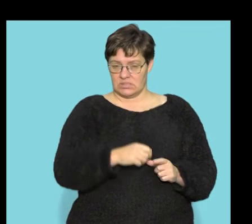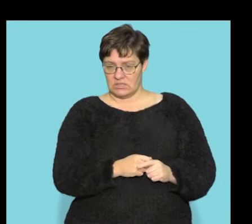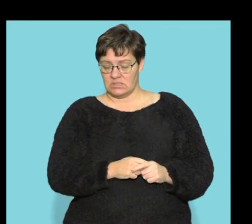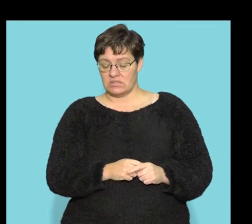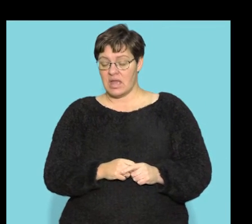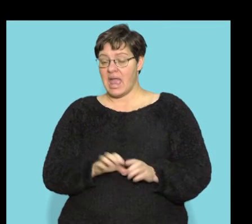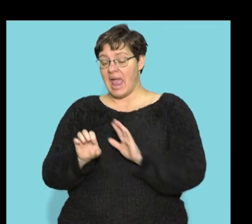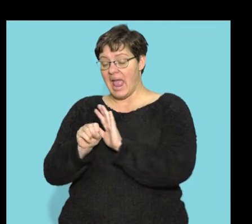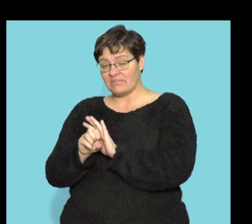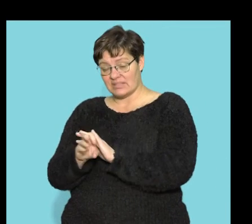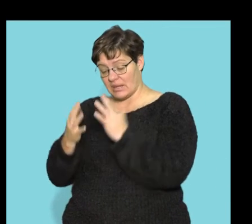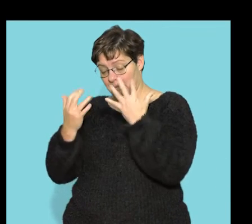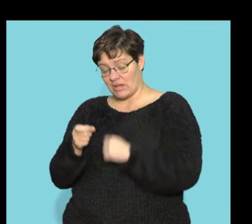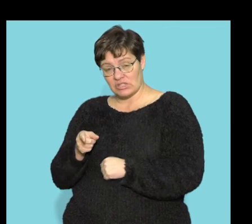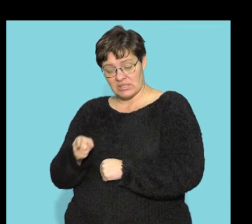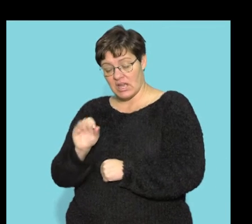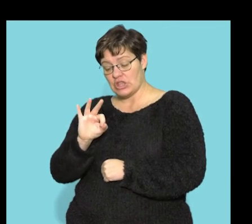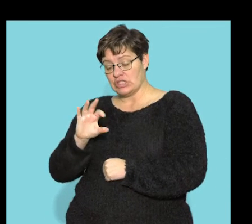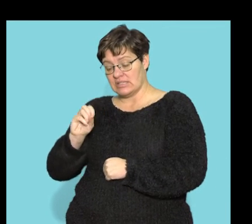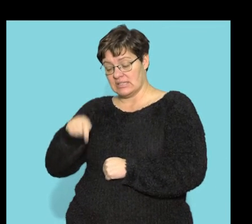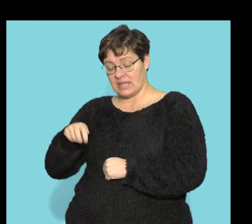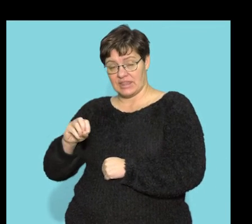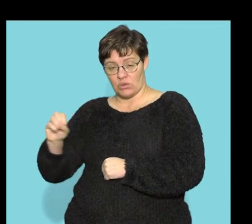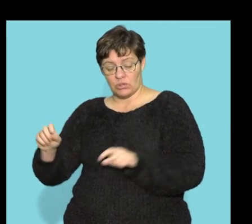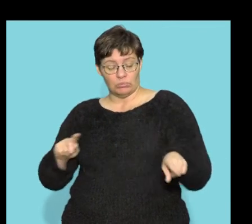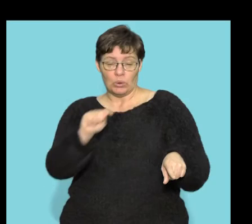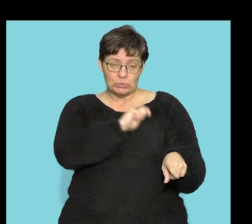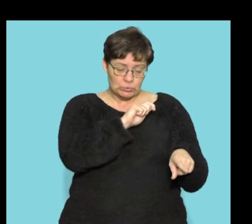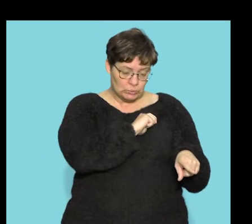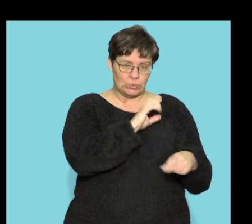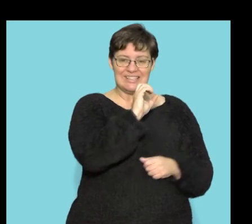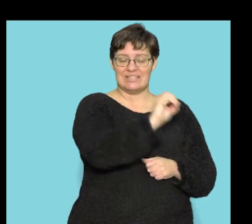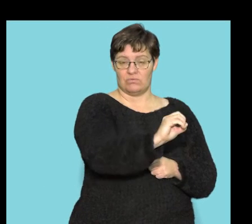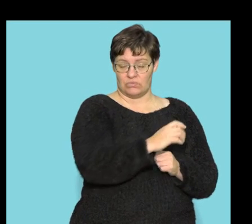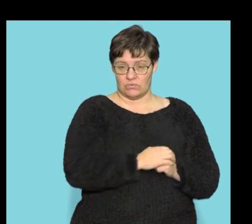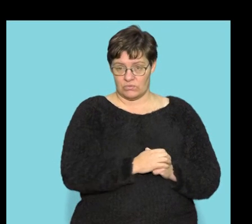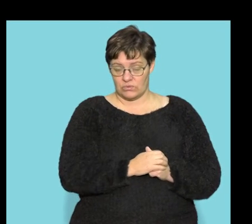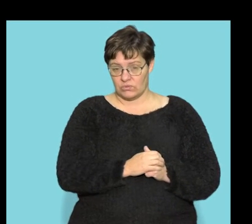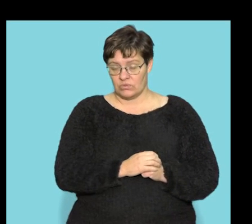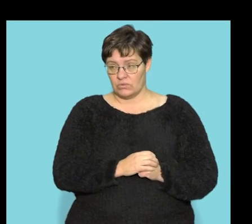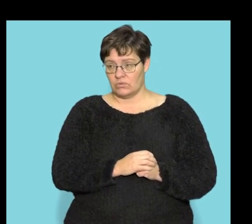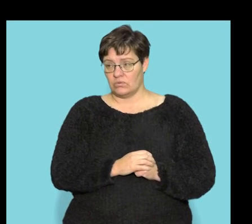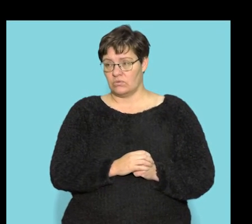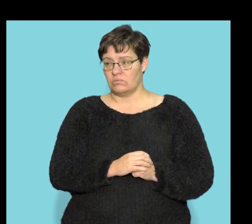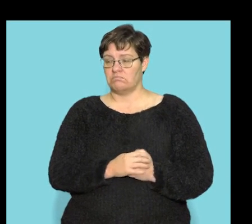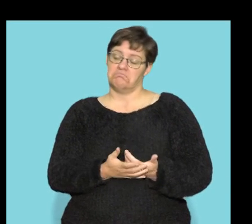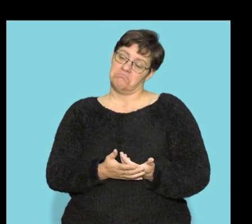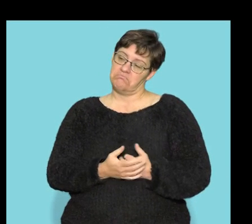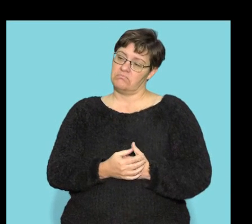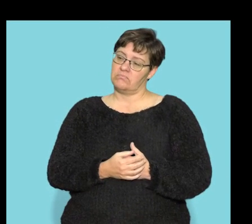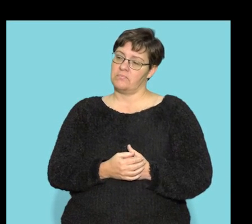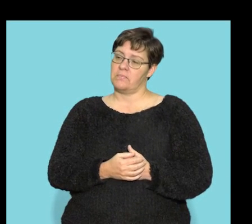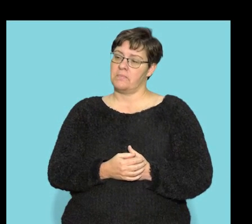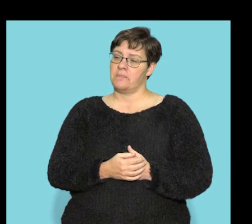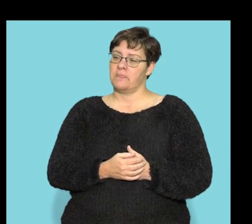Advertising, you budgeted 30,000, your actual was 0. Right. Clearly you can see this